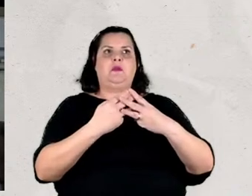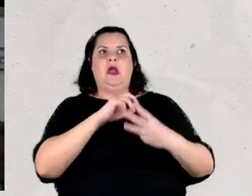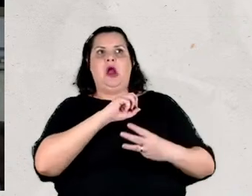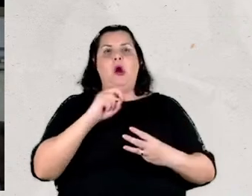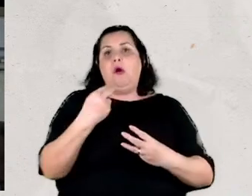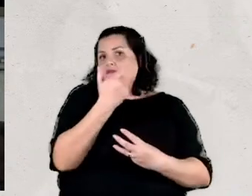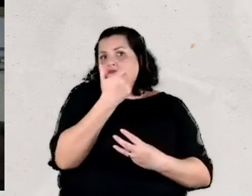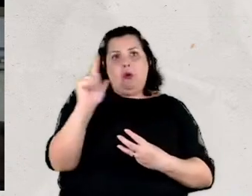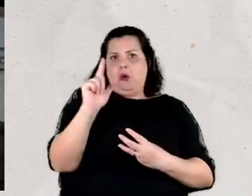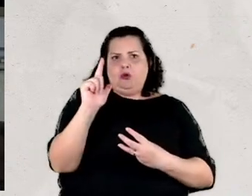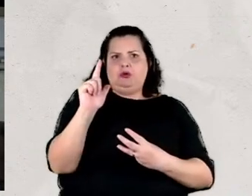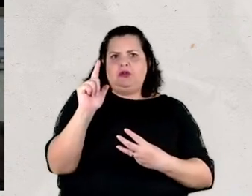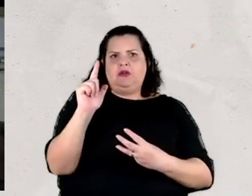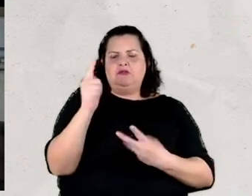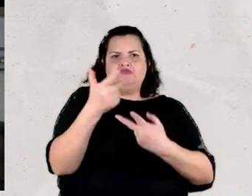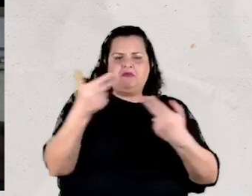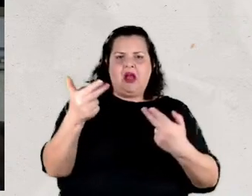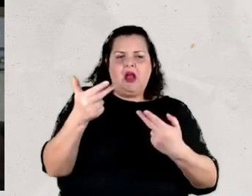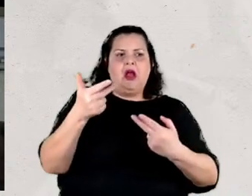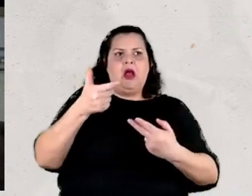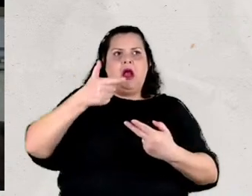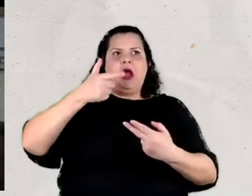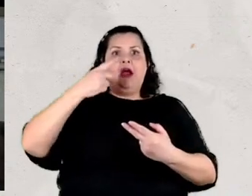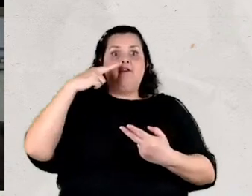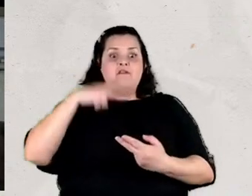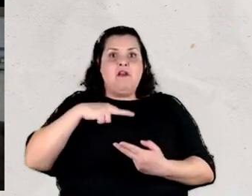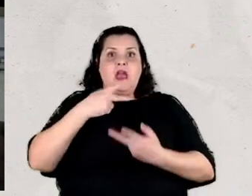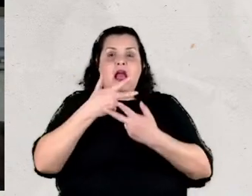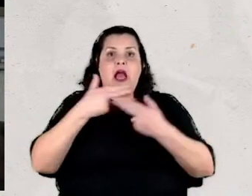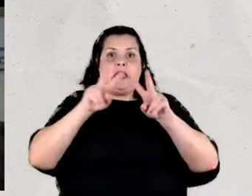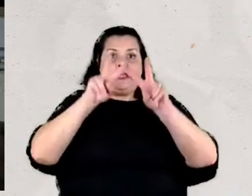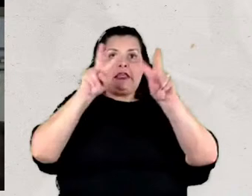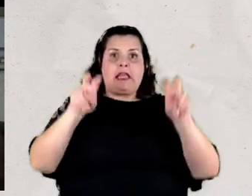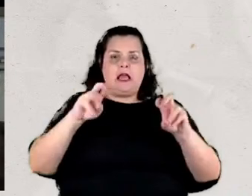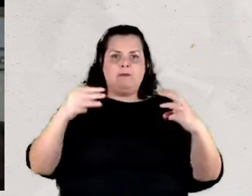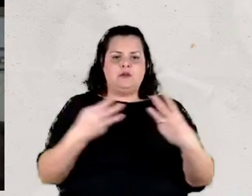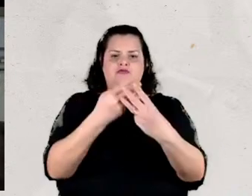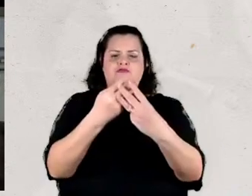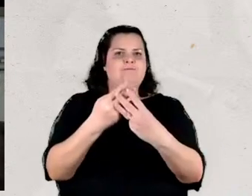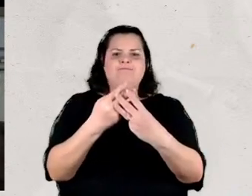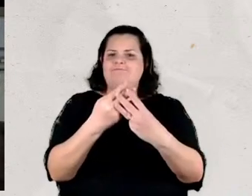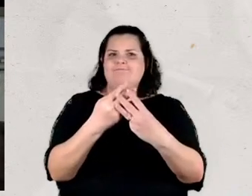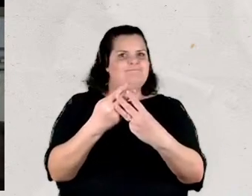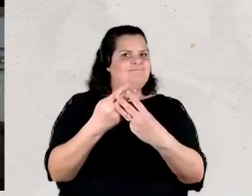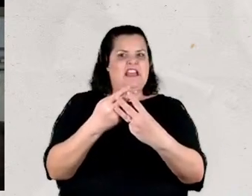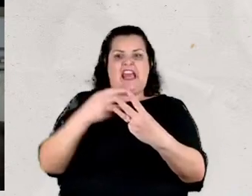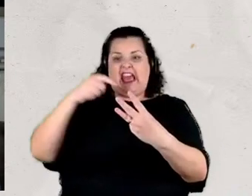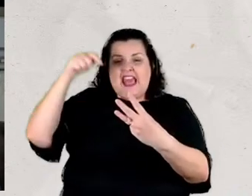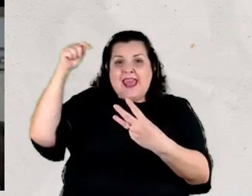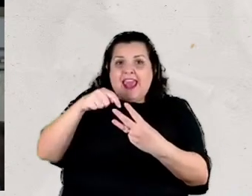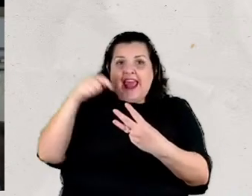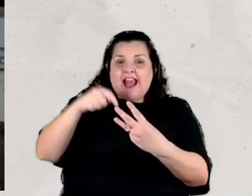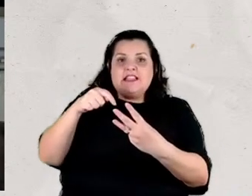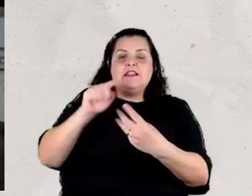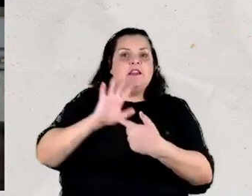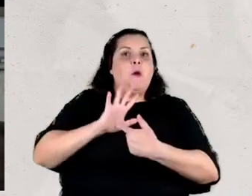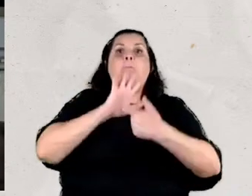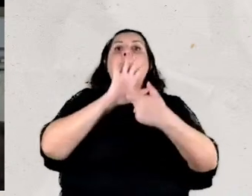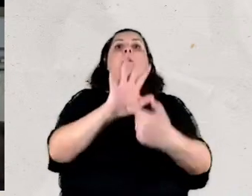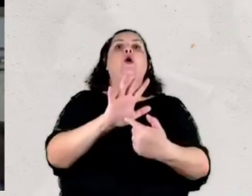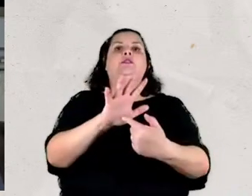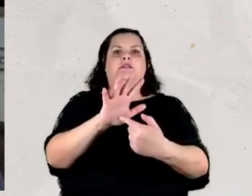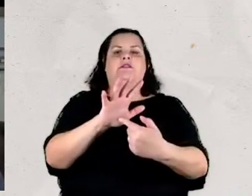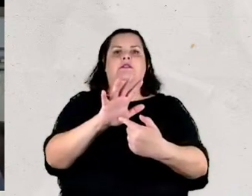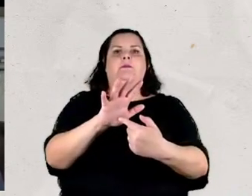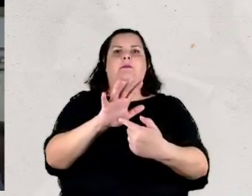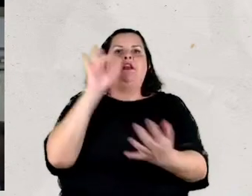We're thieves. We invented our story. We have no roots in this land. And so I felt this